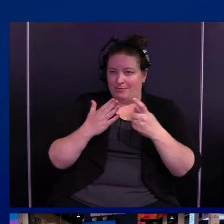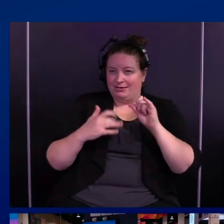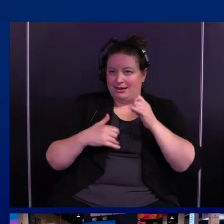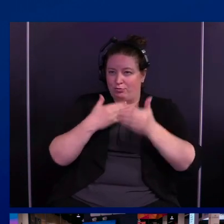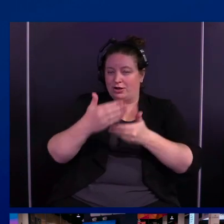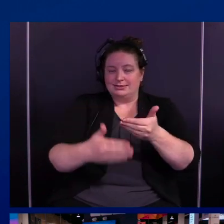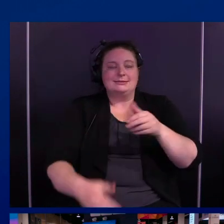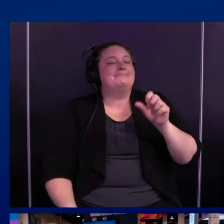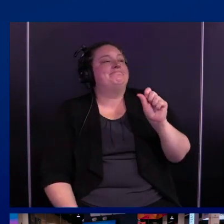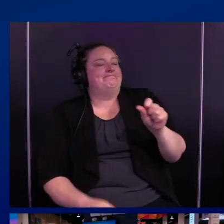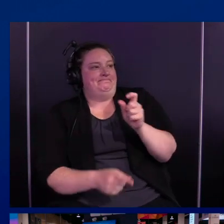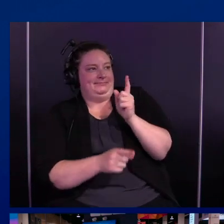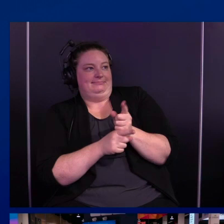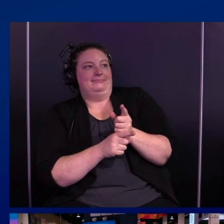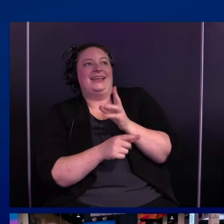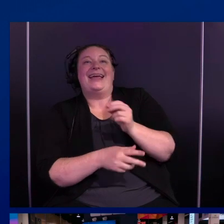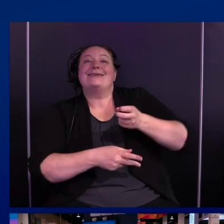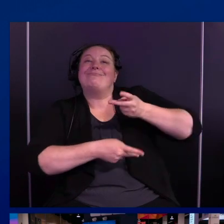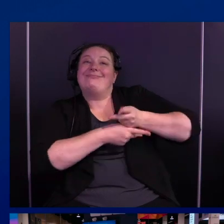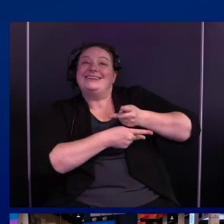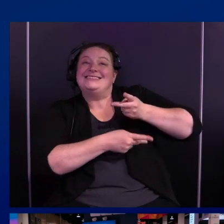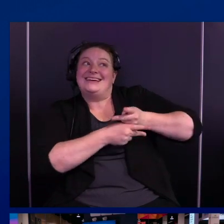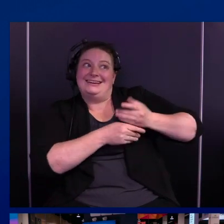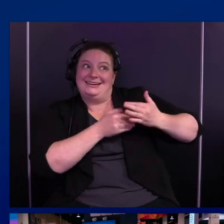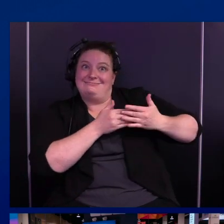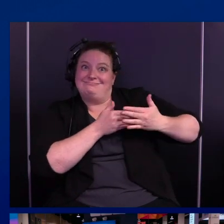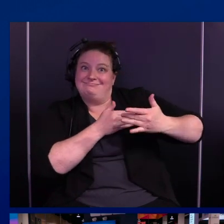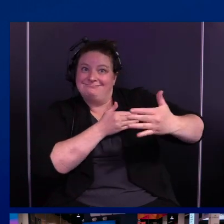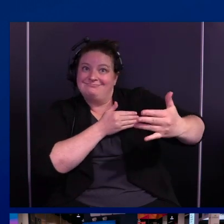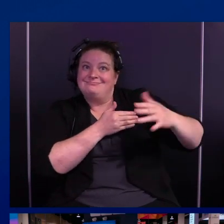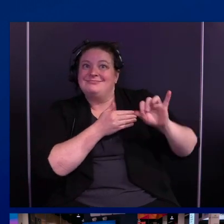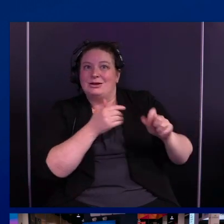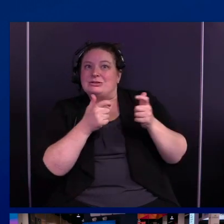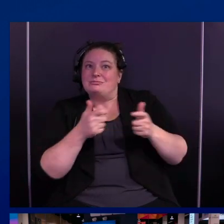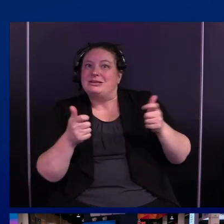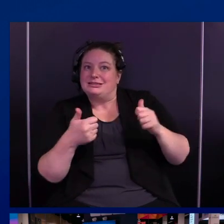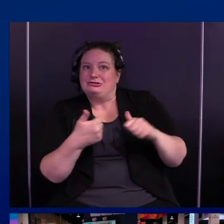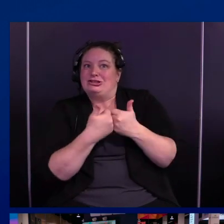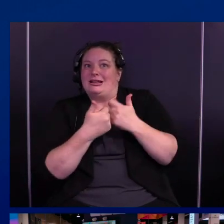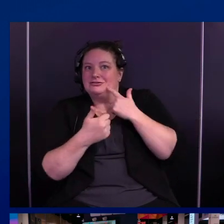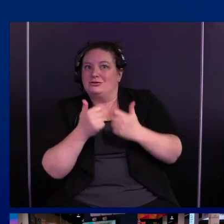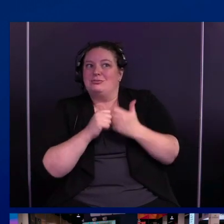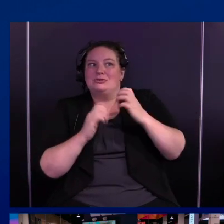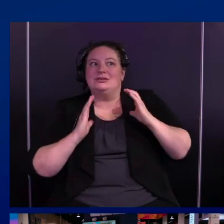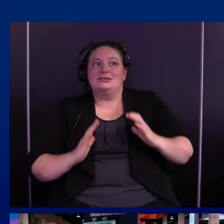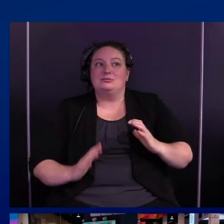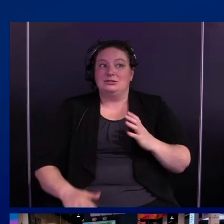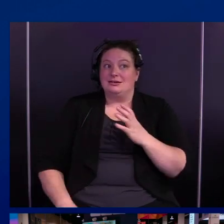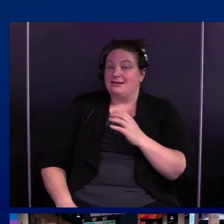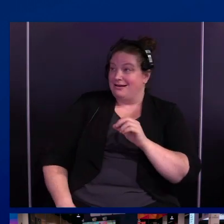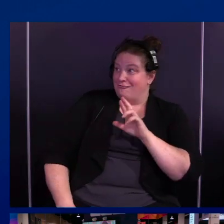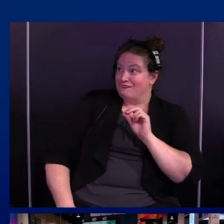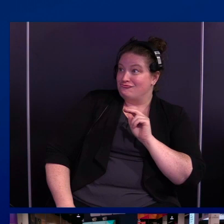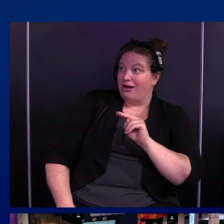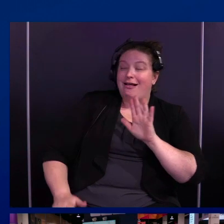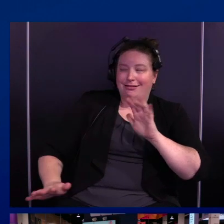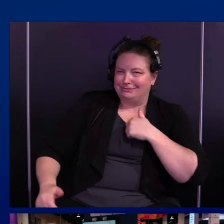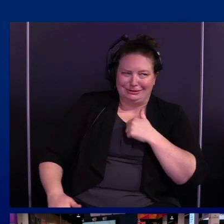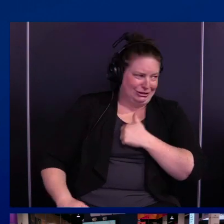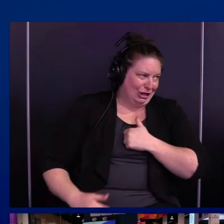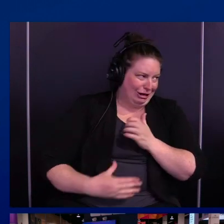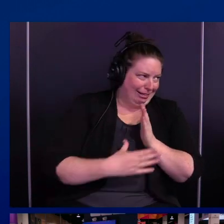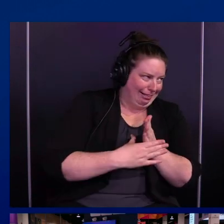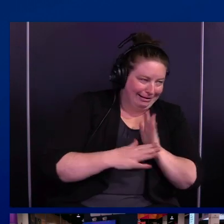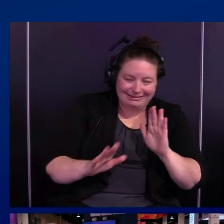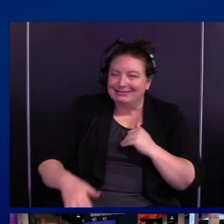and maintaining it over time, which was the biggest challenge, I think, for most customers. And Yeah. Ron, sorry, it sounds like this